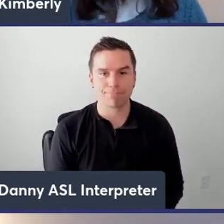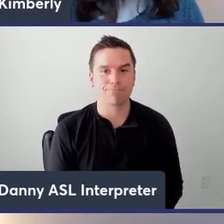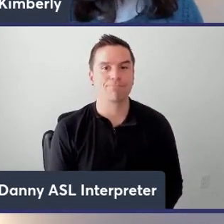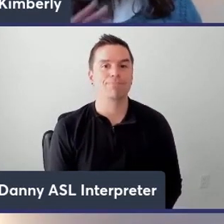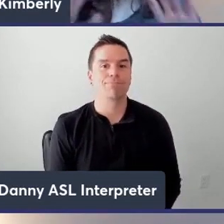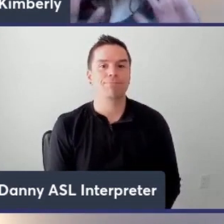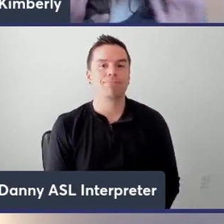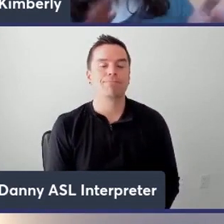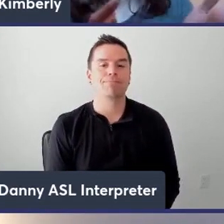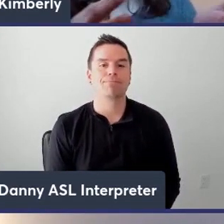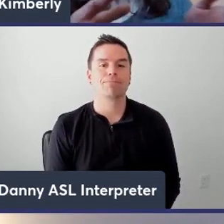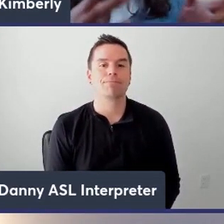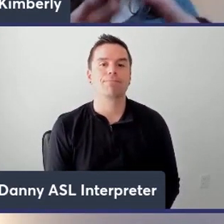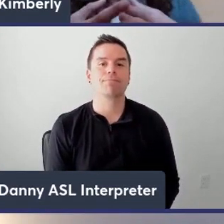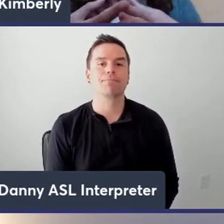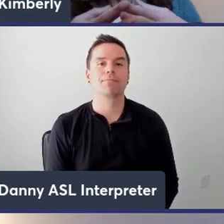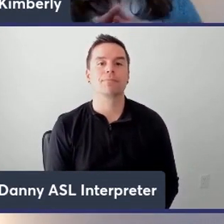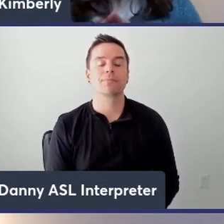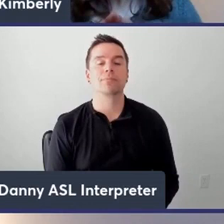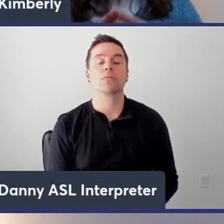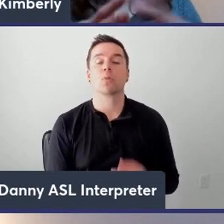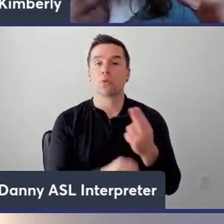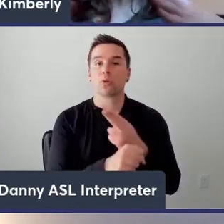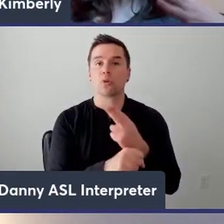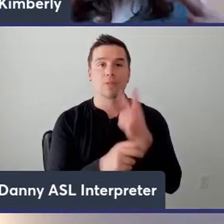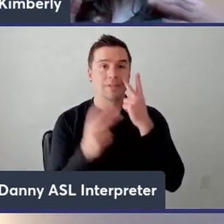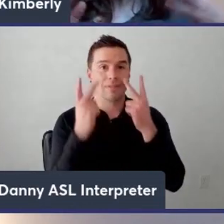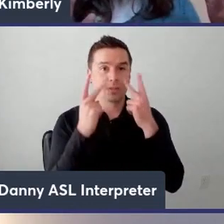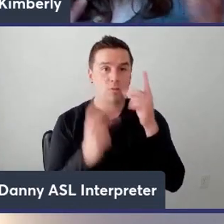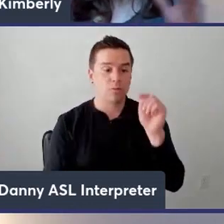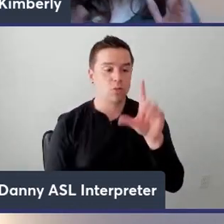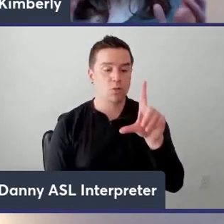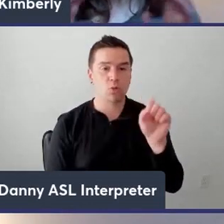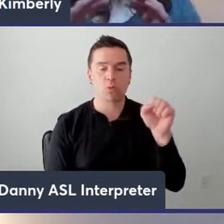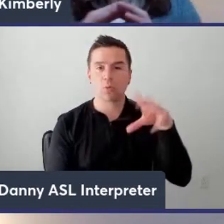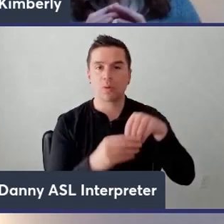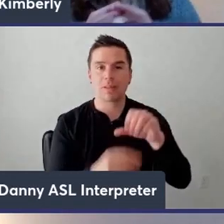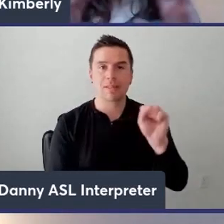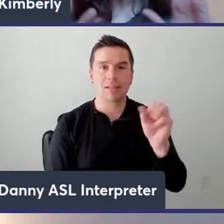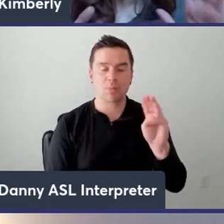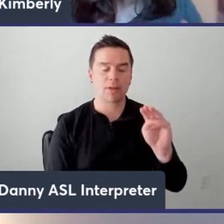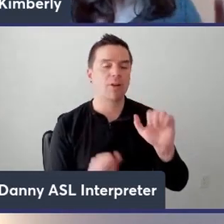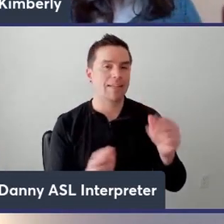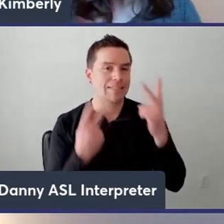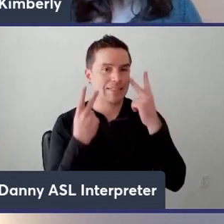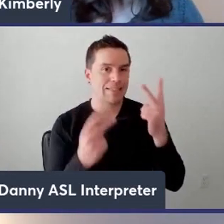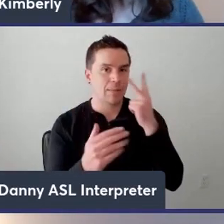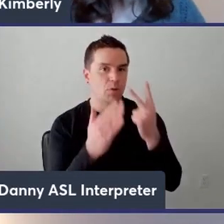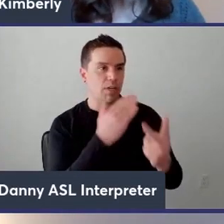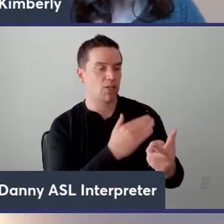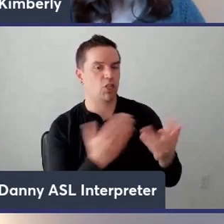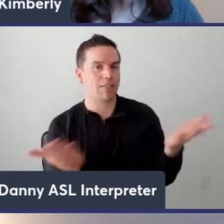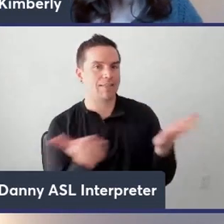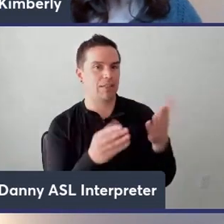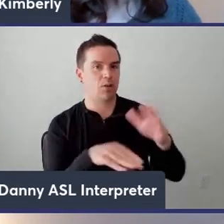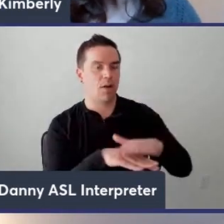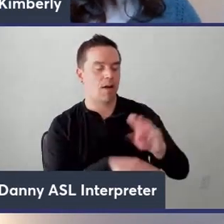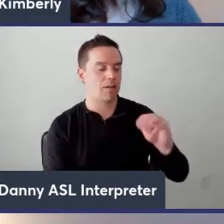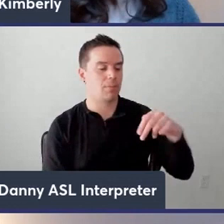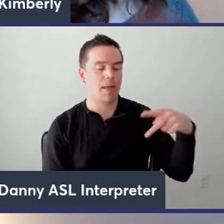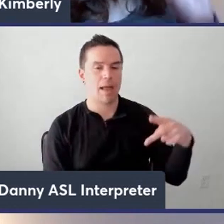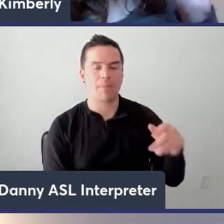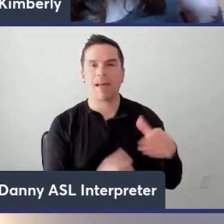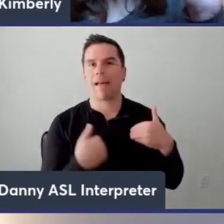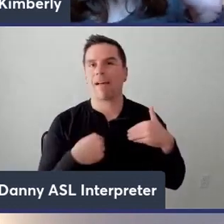And using the visualization tools in SageMaker, I can view the predictions on this interactive map, so I have full visibility in what's happening on the